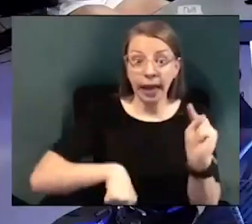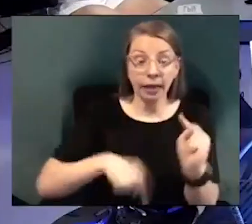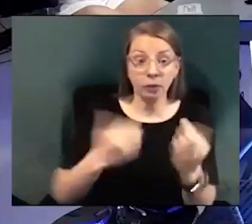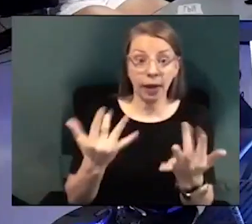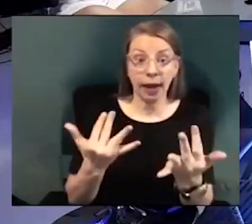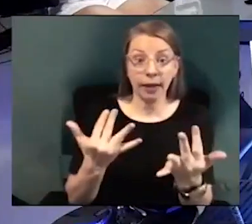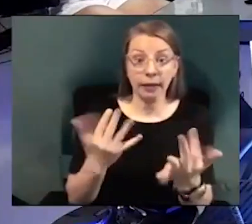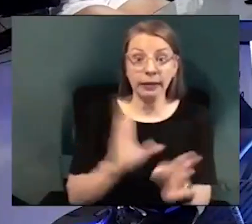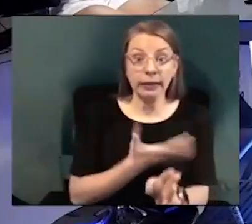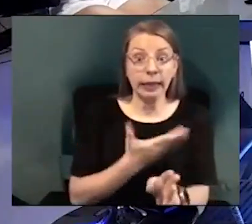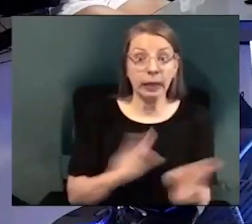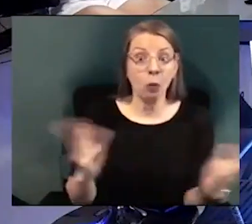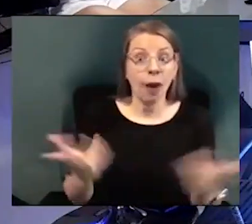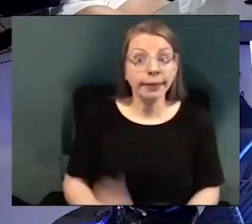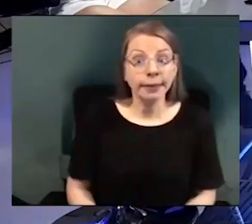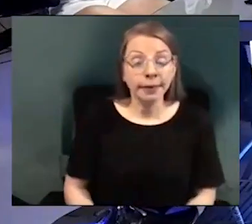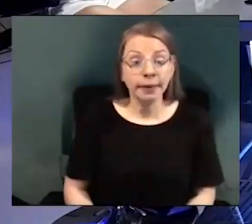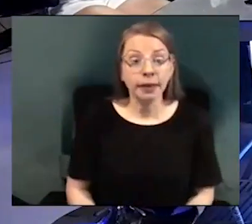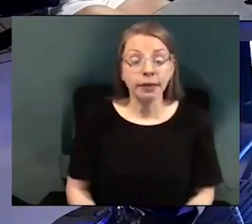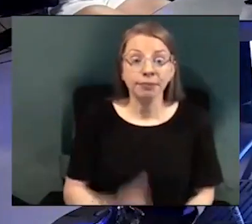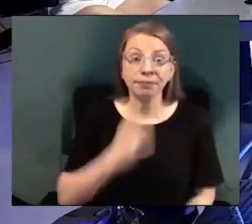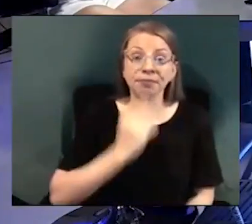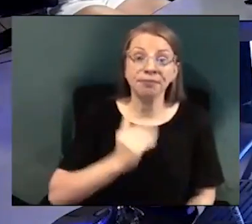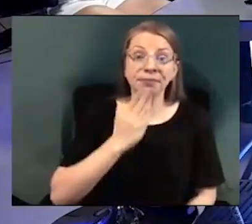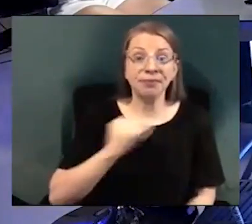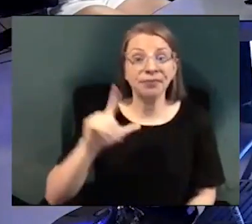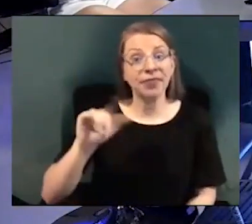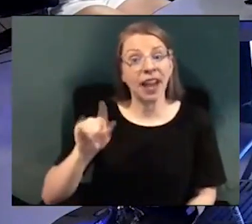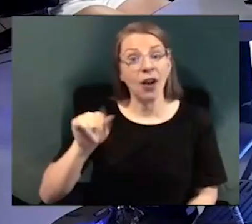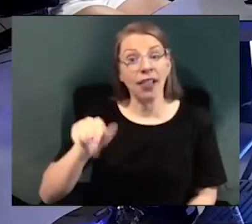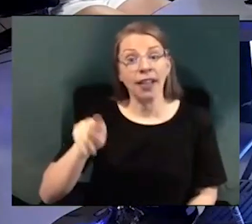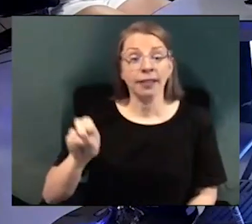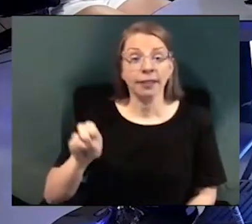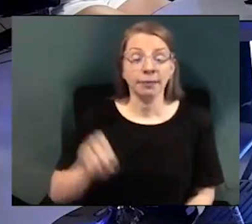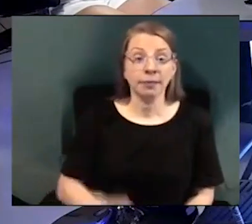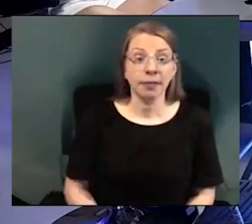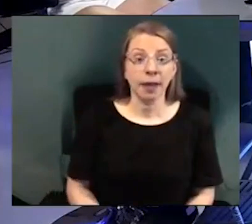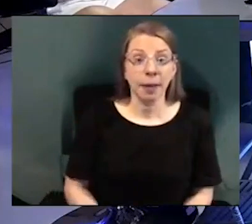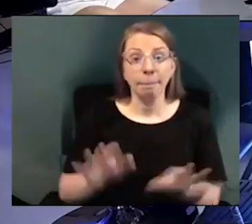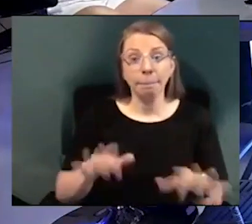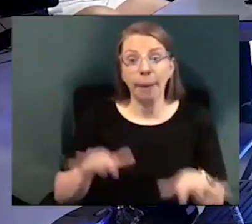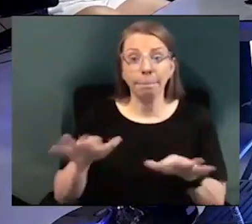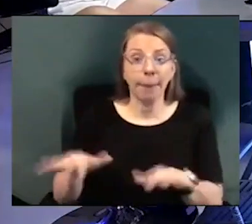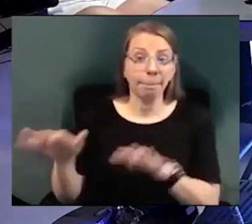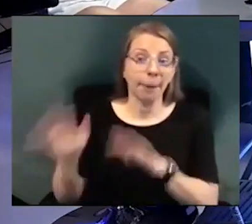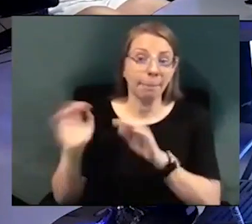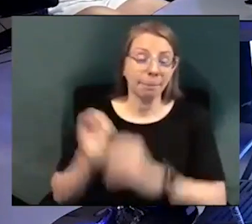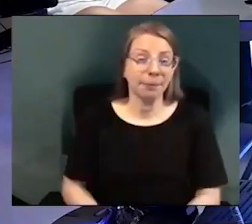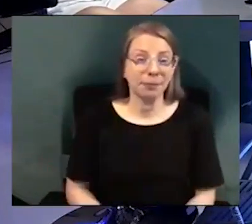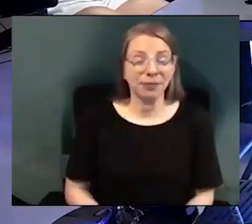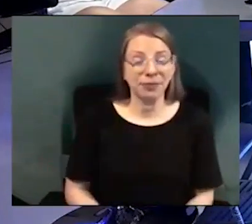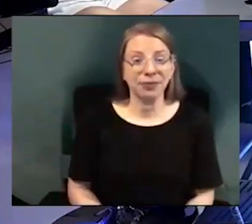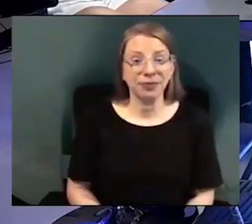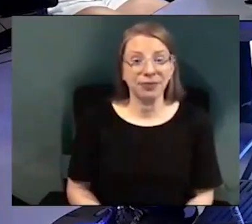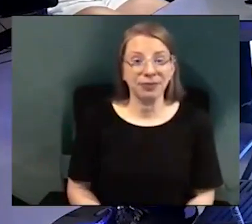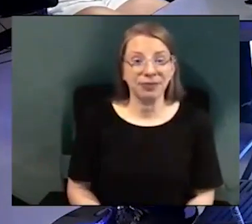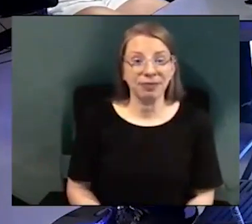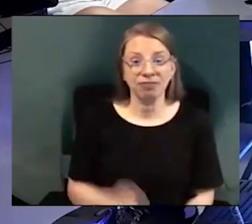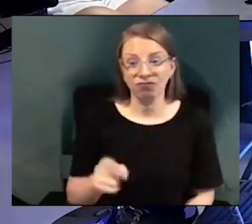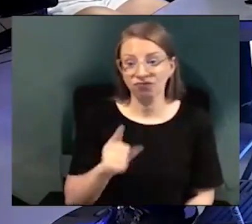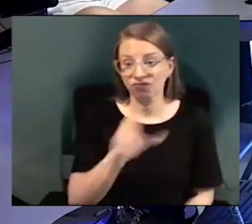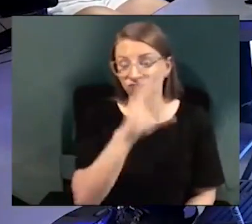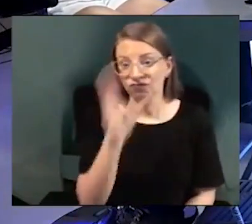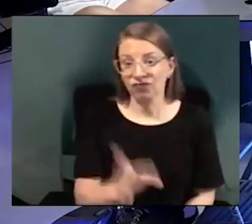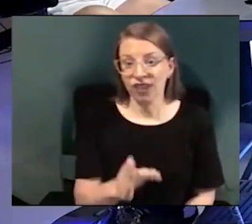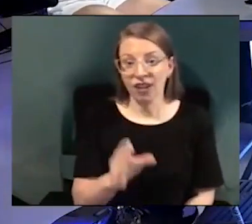sing? Sweet Caroline. All three, love it. Bum, bum, bum. You have never been so